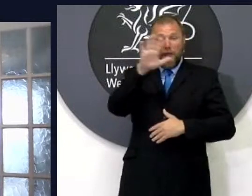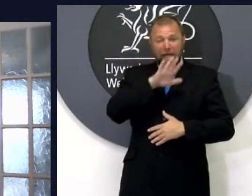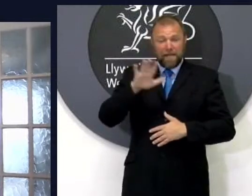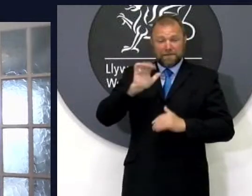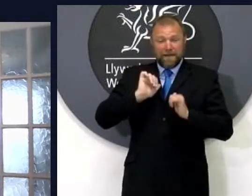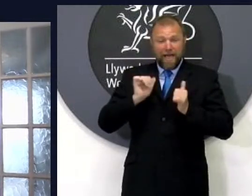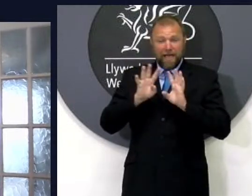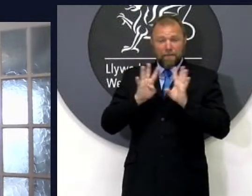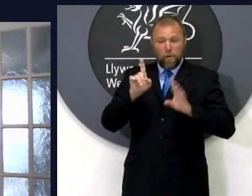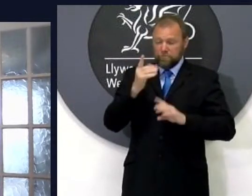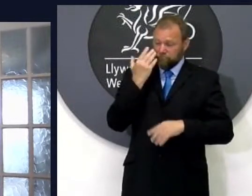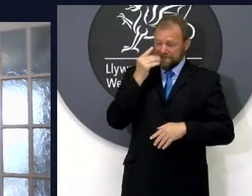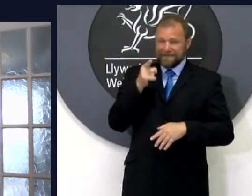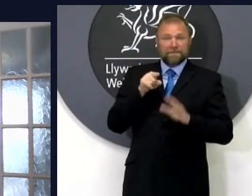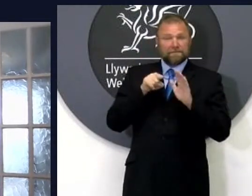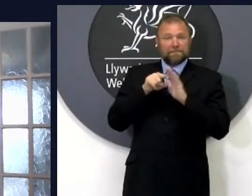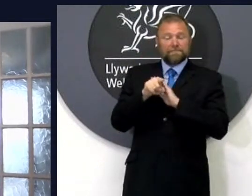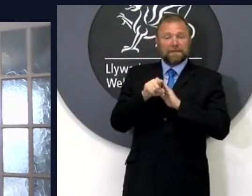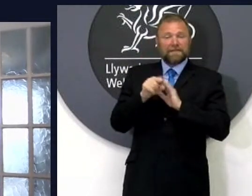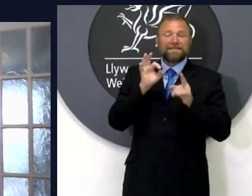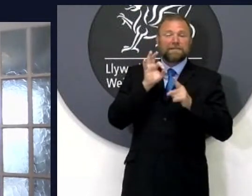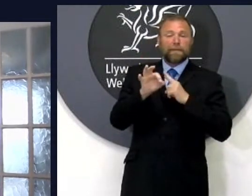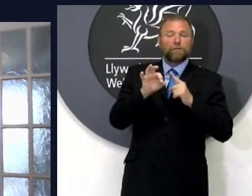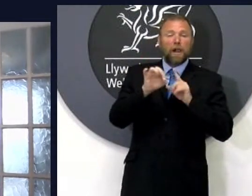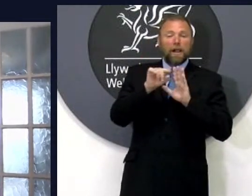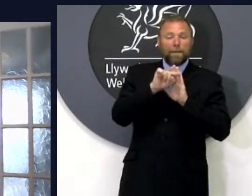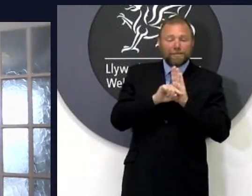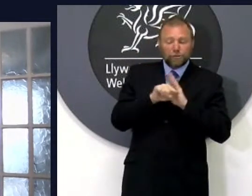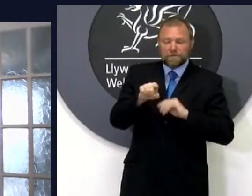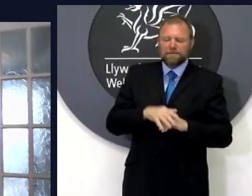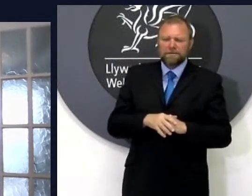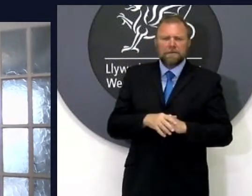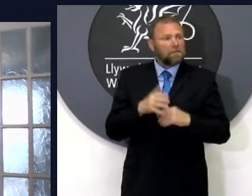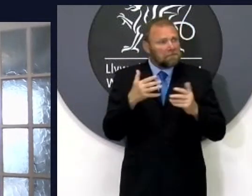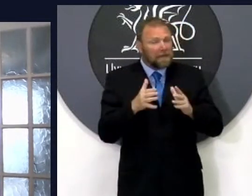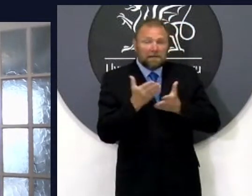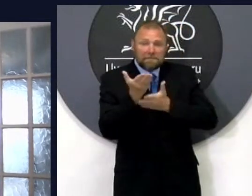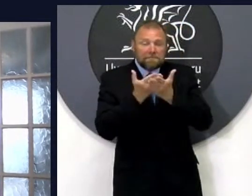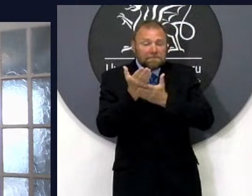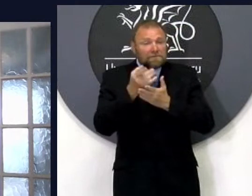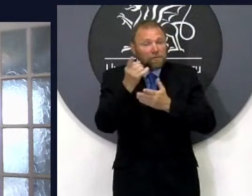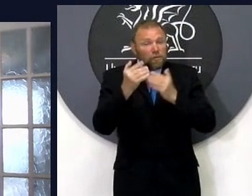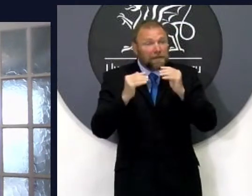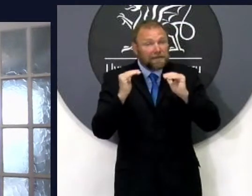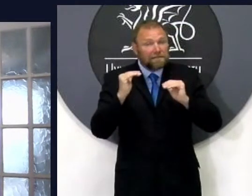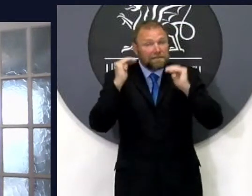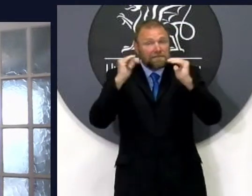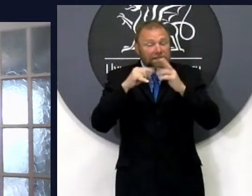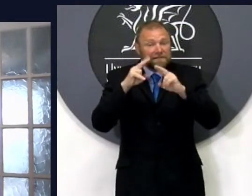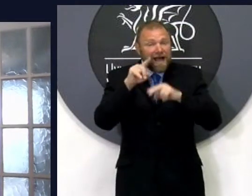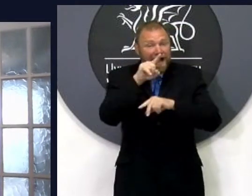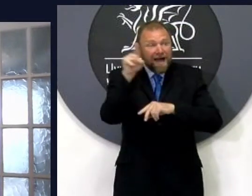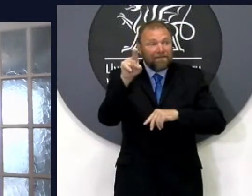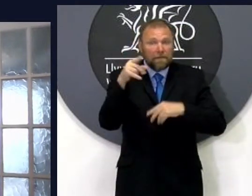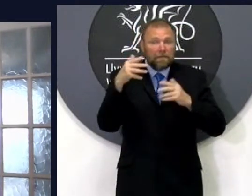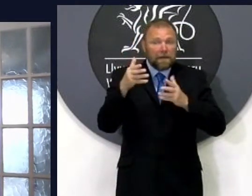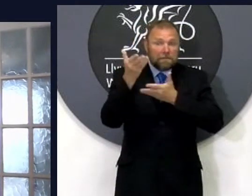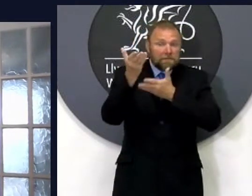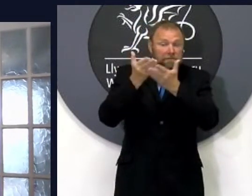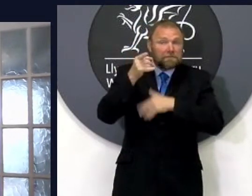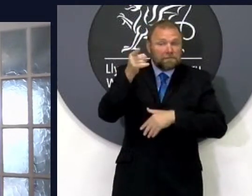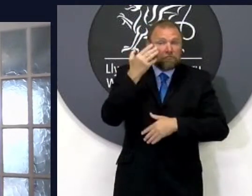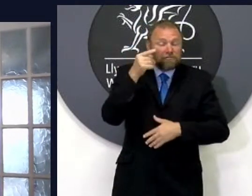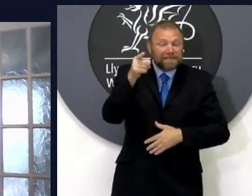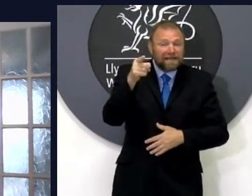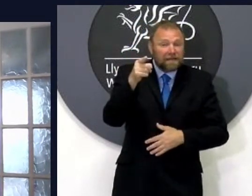COVID backlog, have you spoken with senior management there since taking up your new role? And if so, what was your message to them on your expectations? And if it's possible to put a